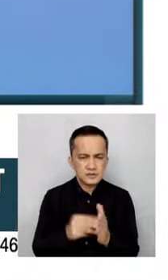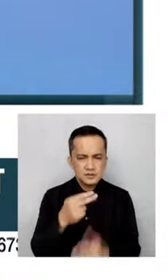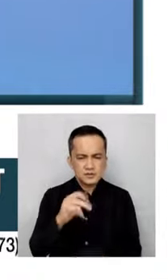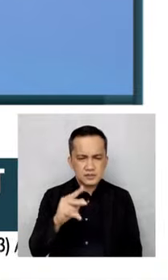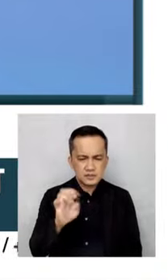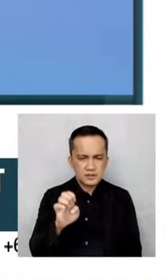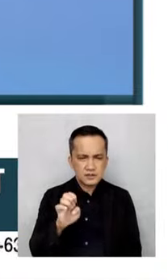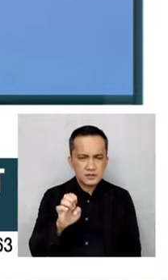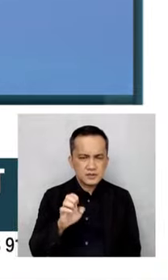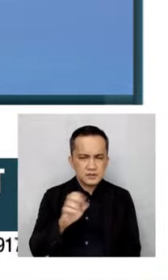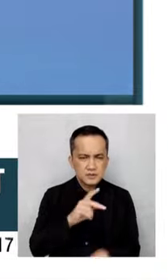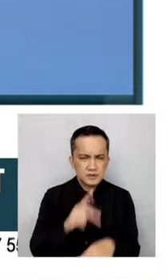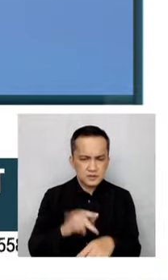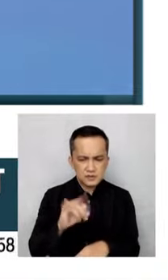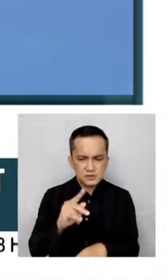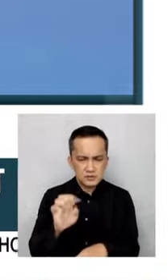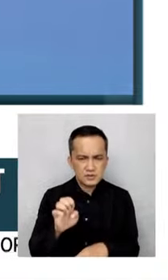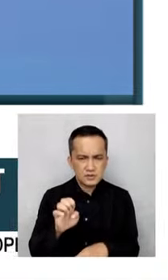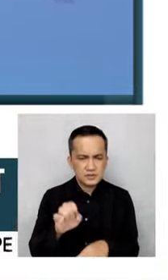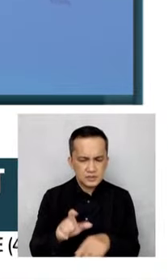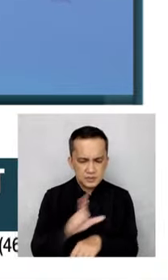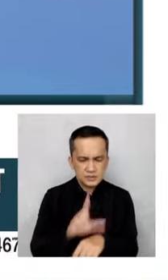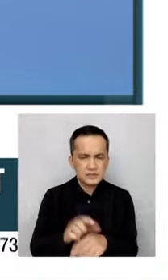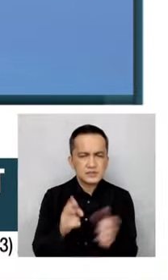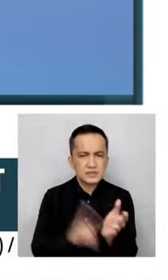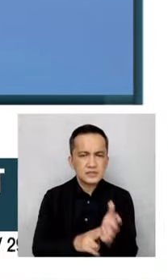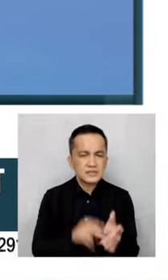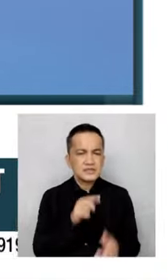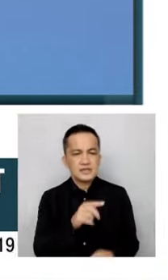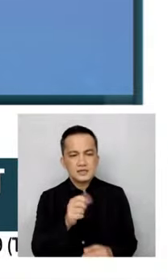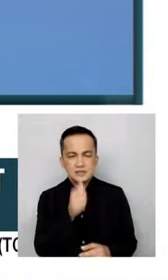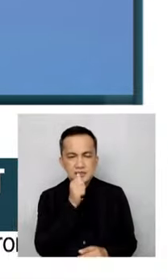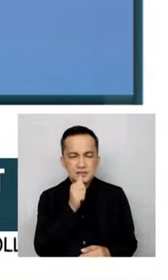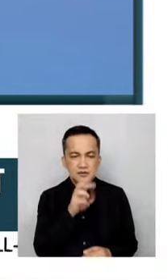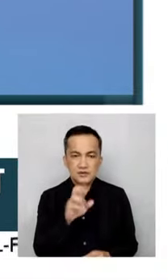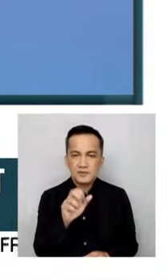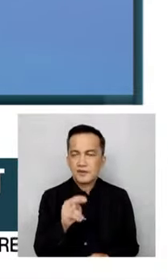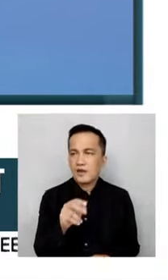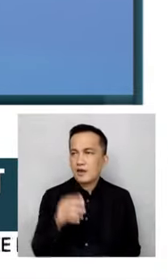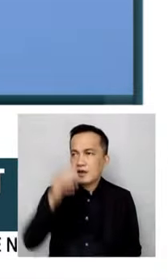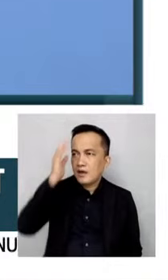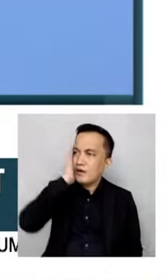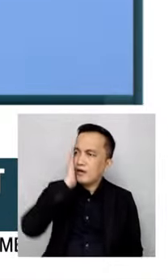Philippine agricultural land was signed. So if this is the secret weapon, then